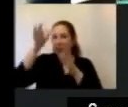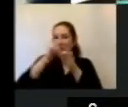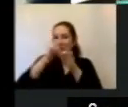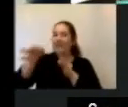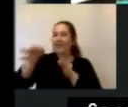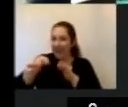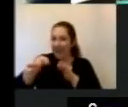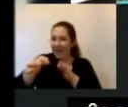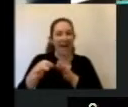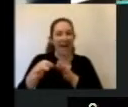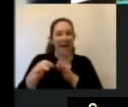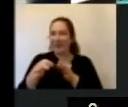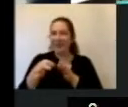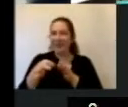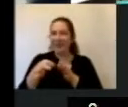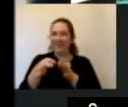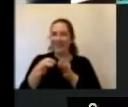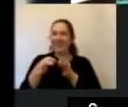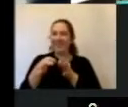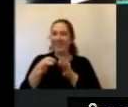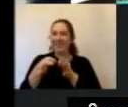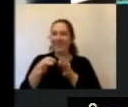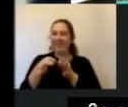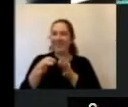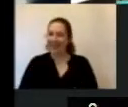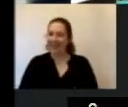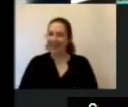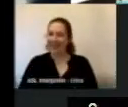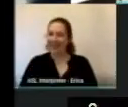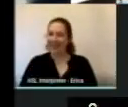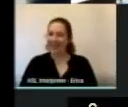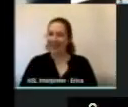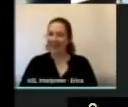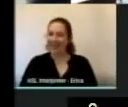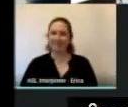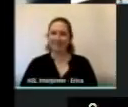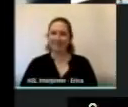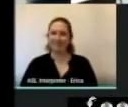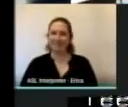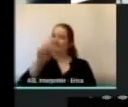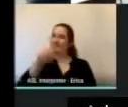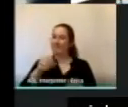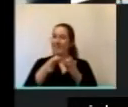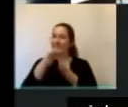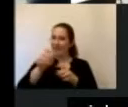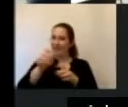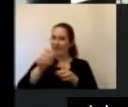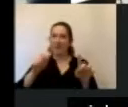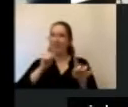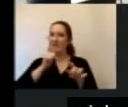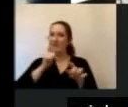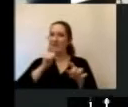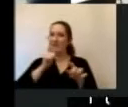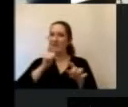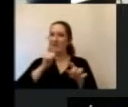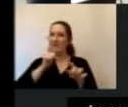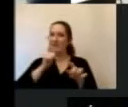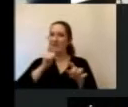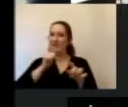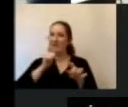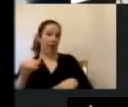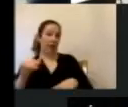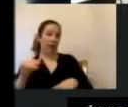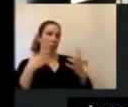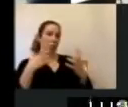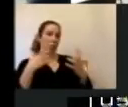it will go before the city council, but prior to that, they'll schedule a public hearing, correct? Yep, they usually, what